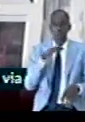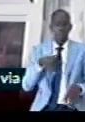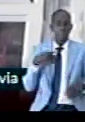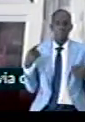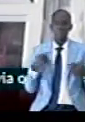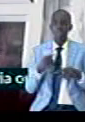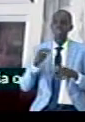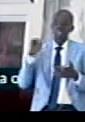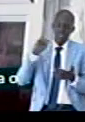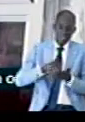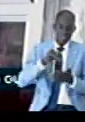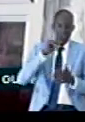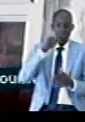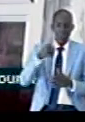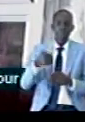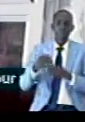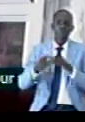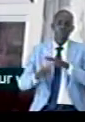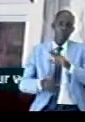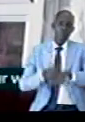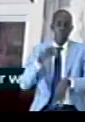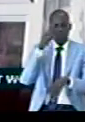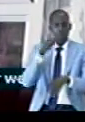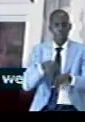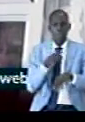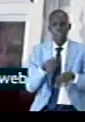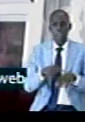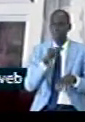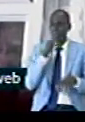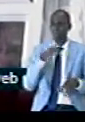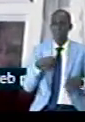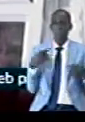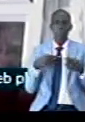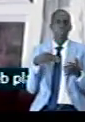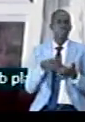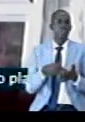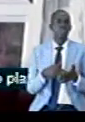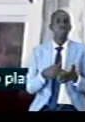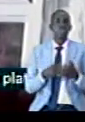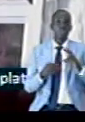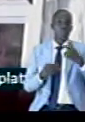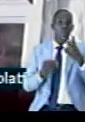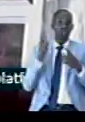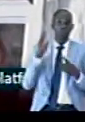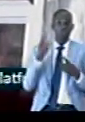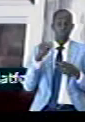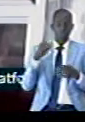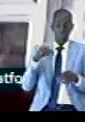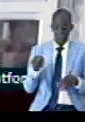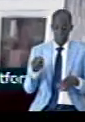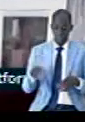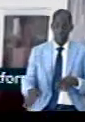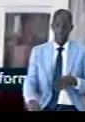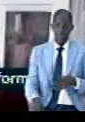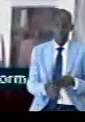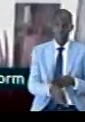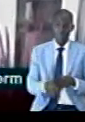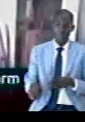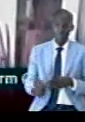it. I not feel that pain again. The second one is this, my nails. In the night, from my knee